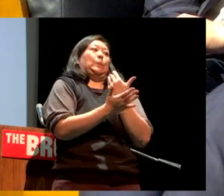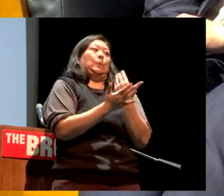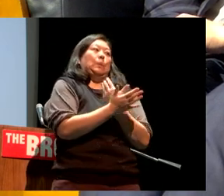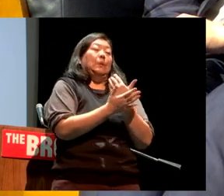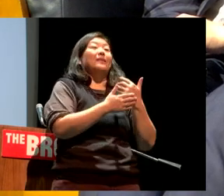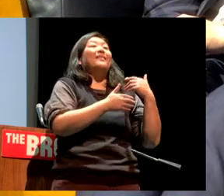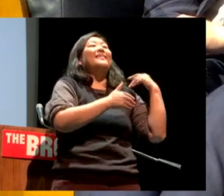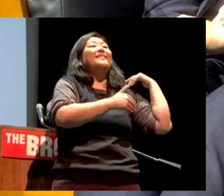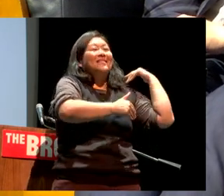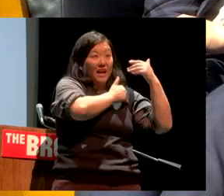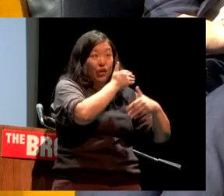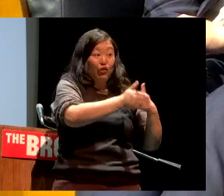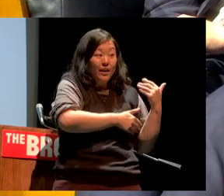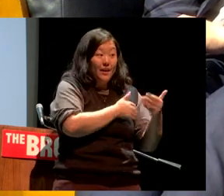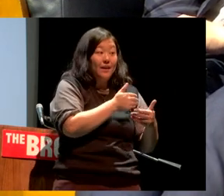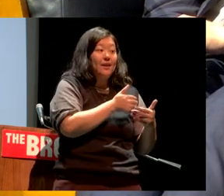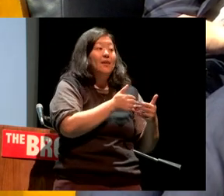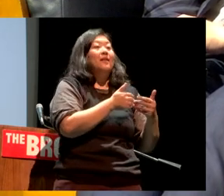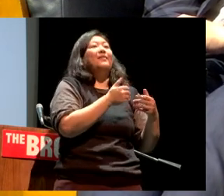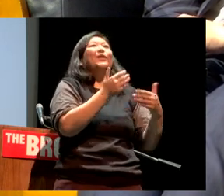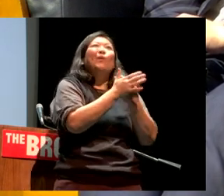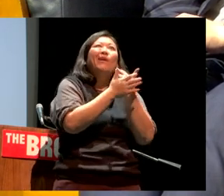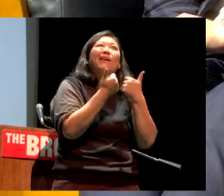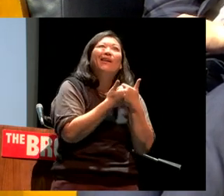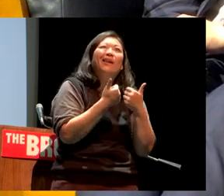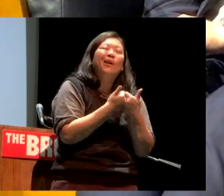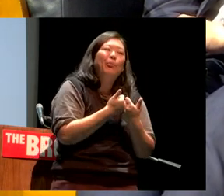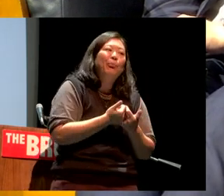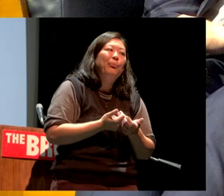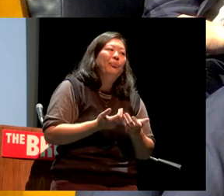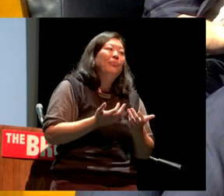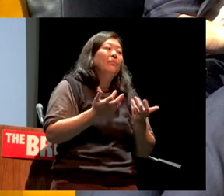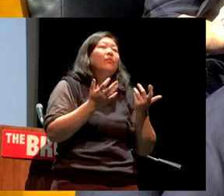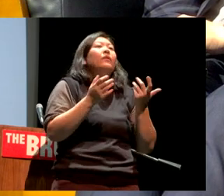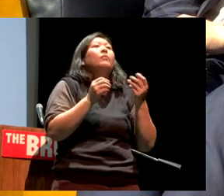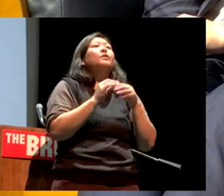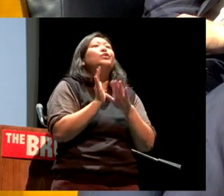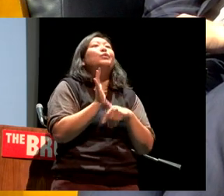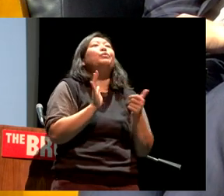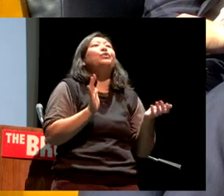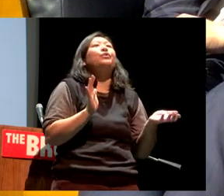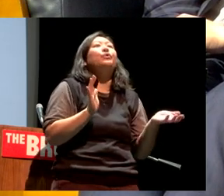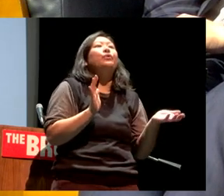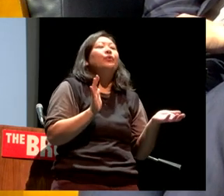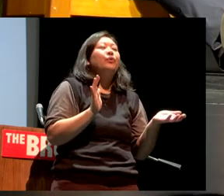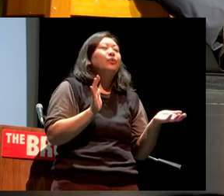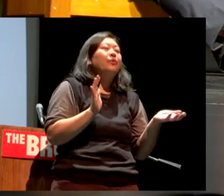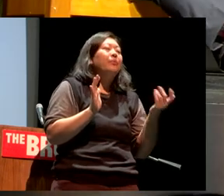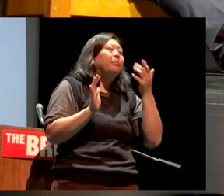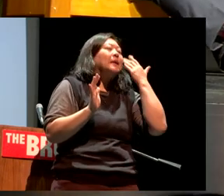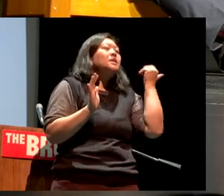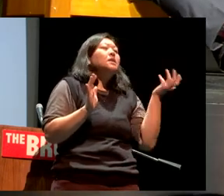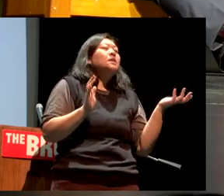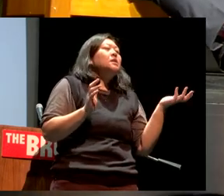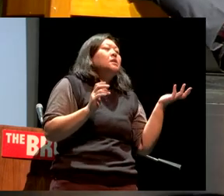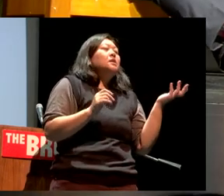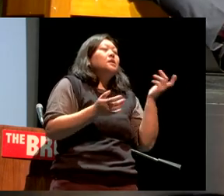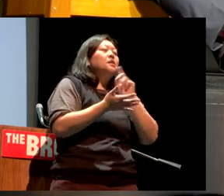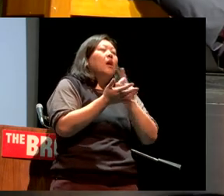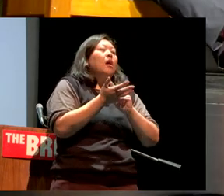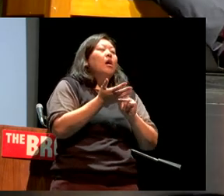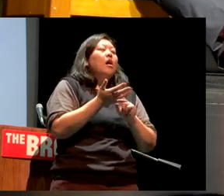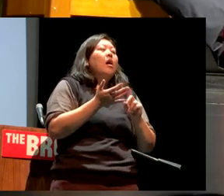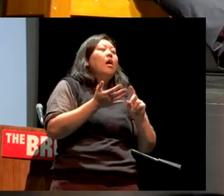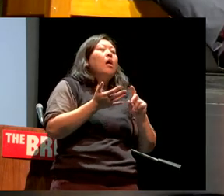cheaper because they were not finished yet, and you had the relationship of being, you know, part of the game development with the developer, like Minecraft pioneered that, you